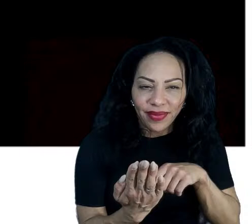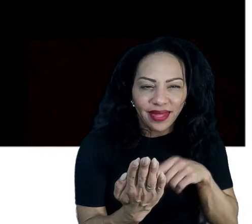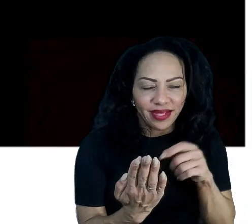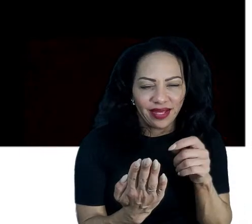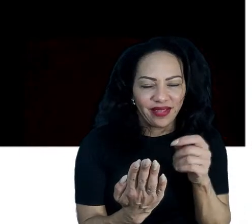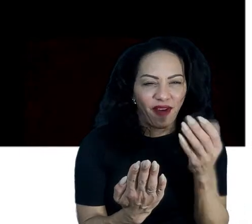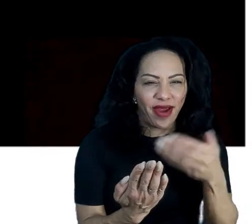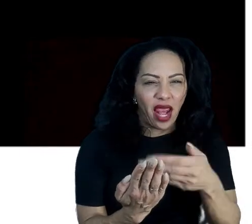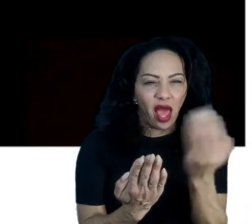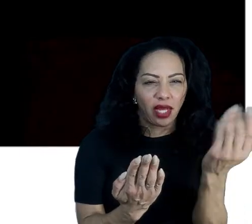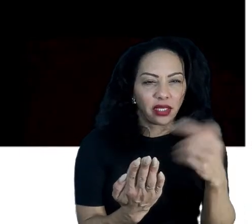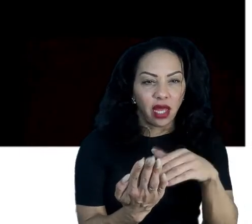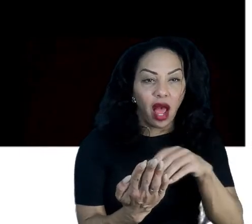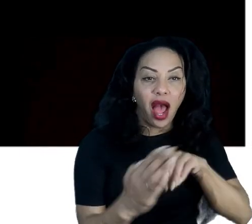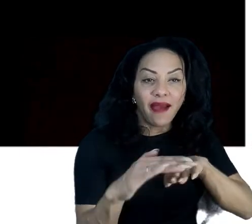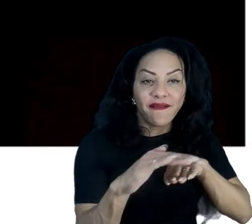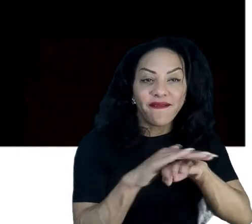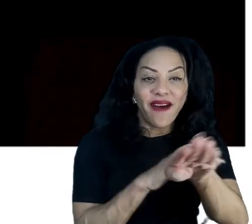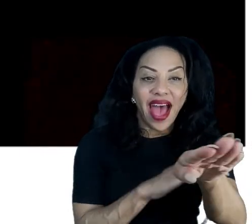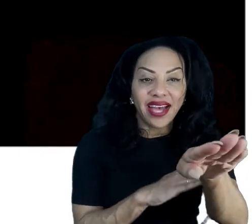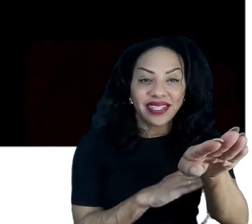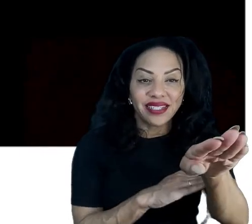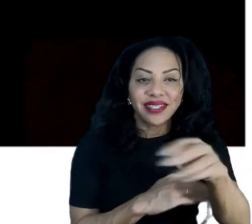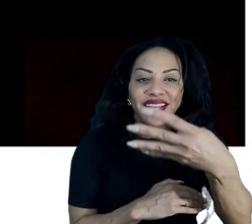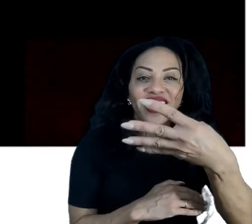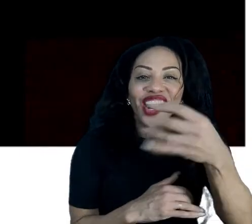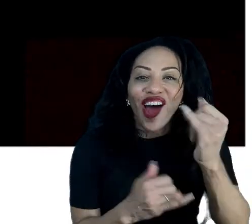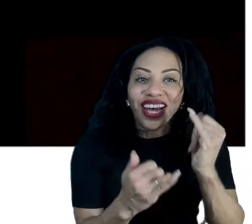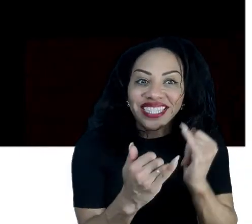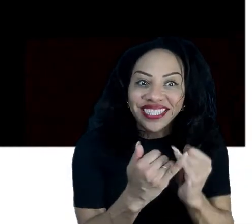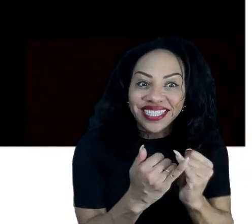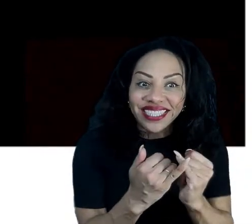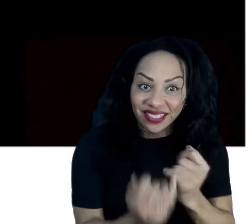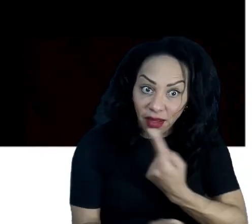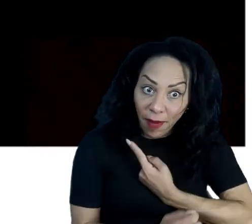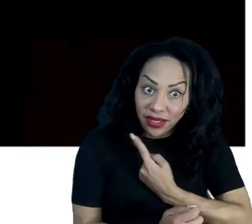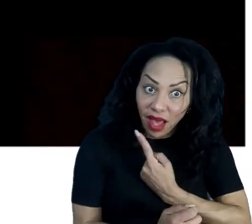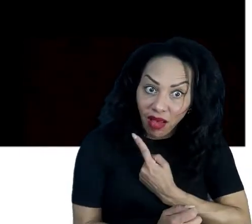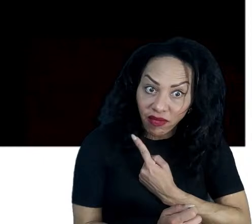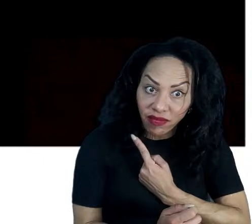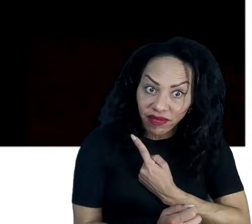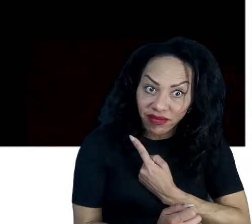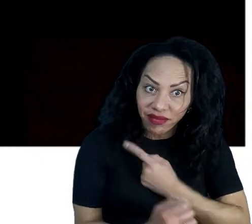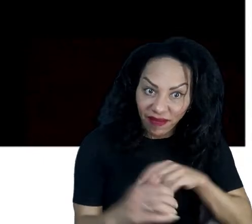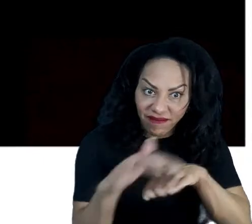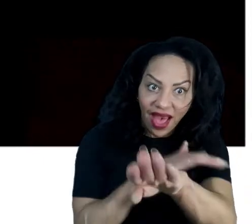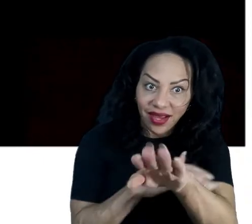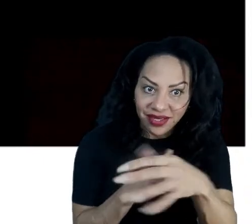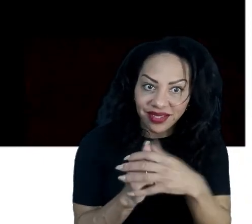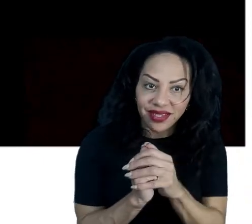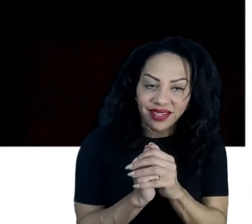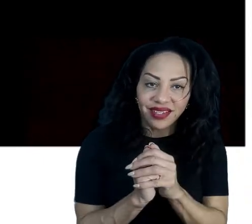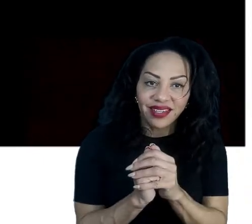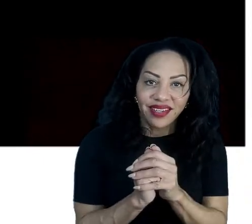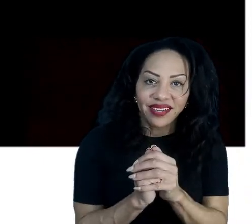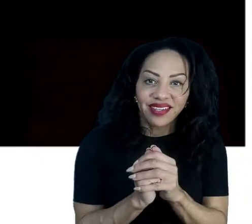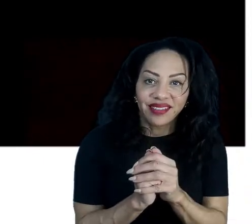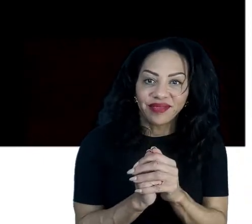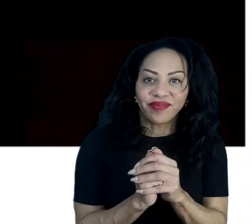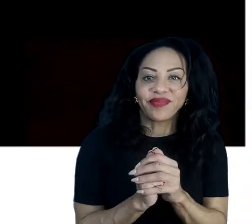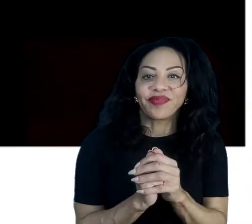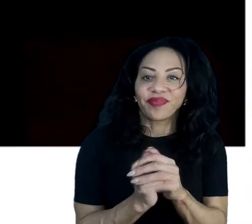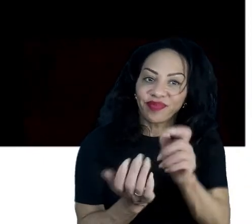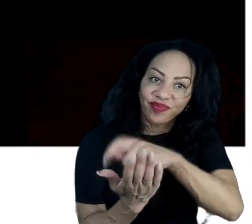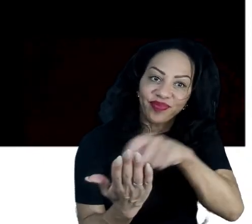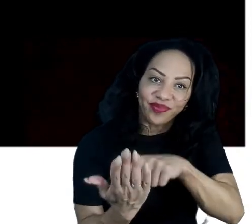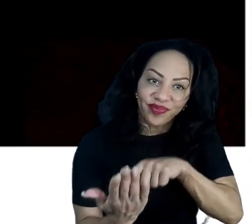I sent by fax in the 90s. So, and then on the right is an example of a